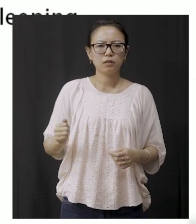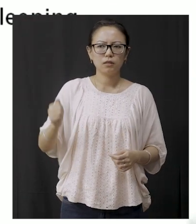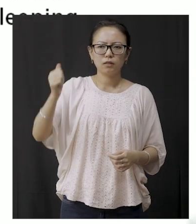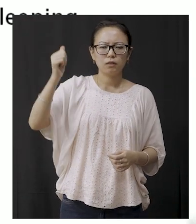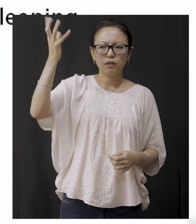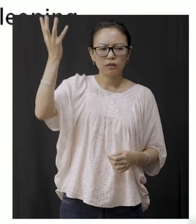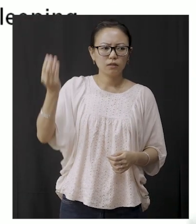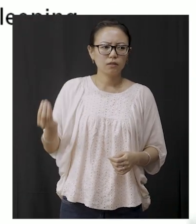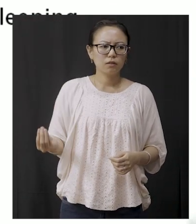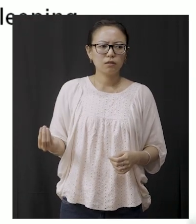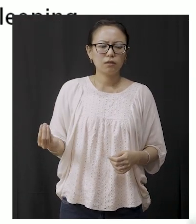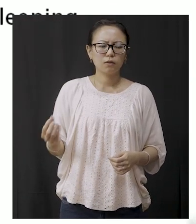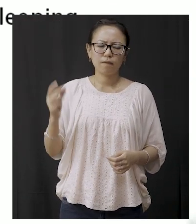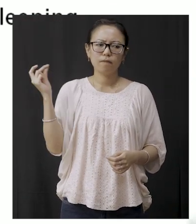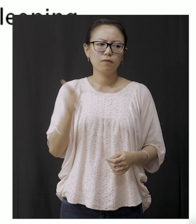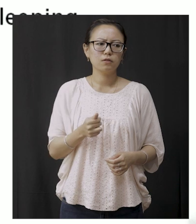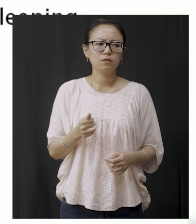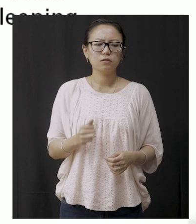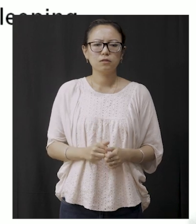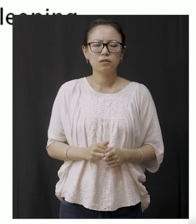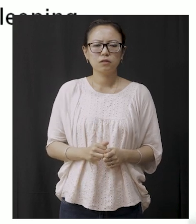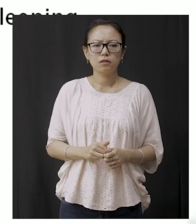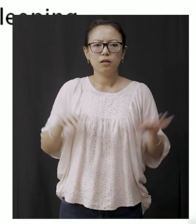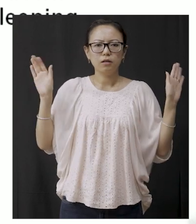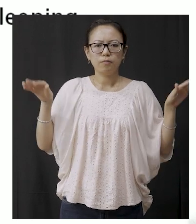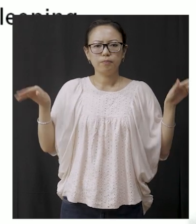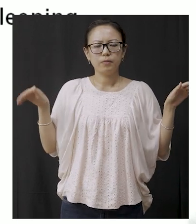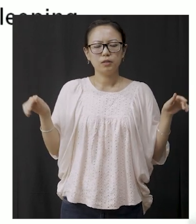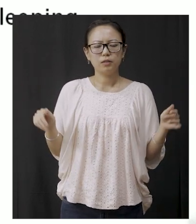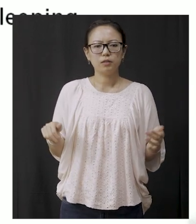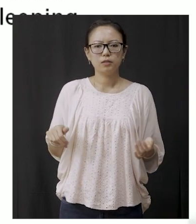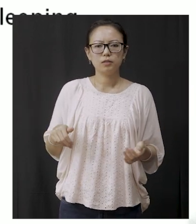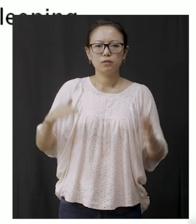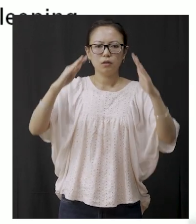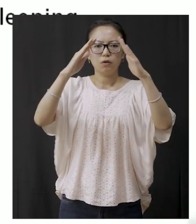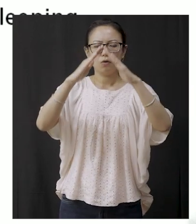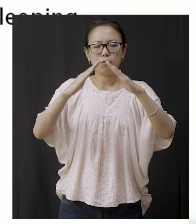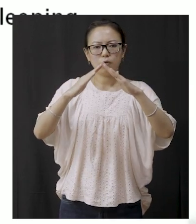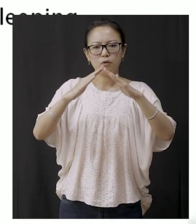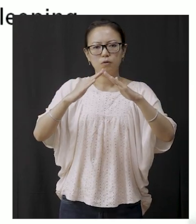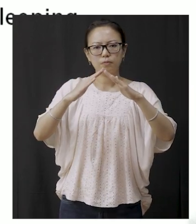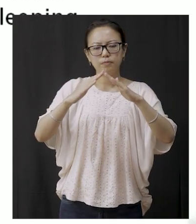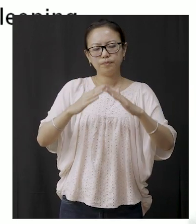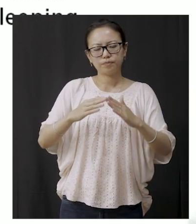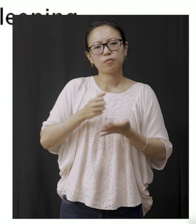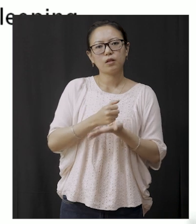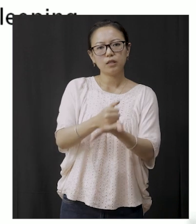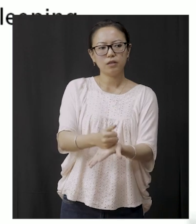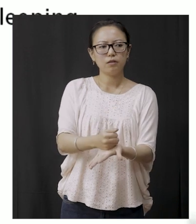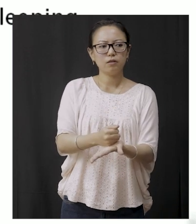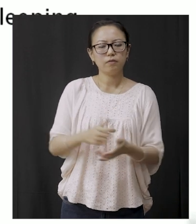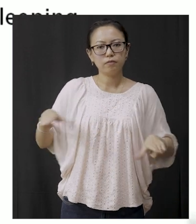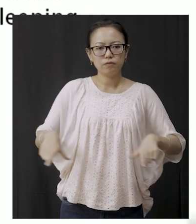the moon shines down on a world that's sleeping. This is all about this